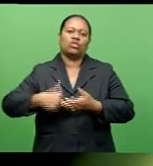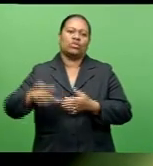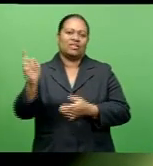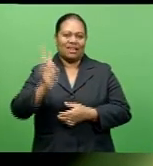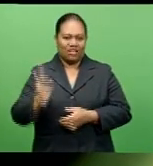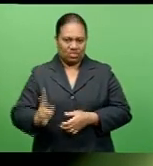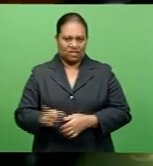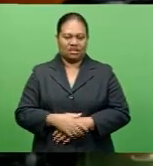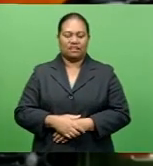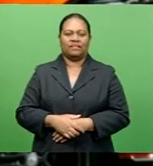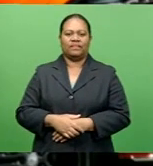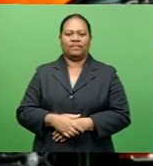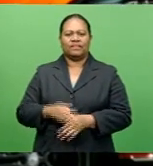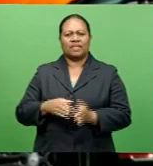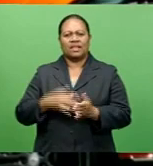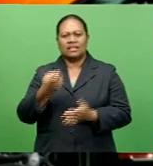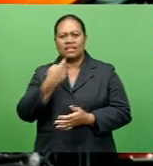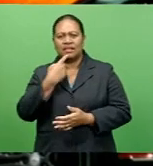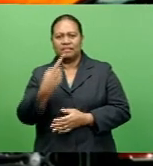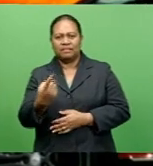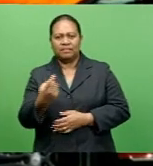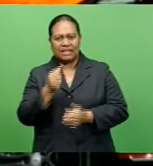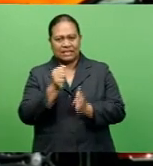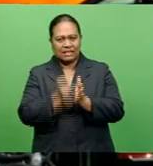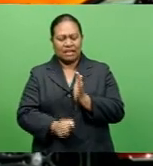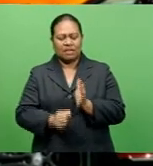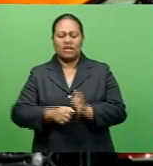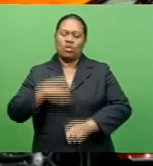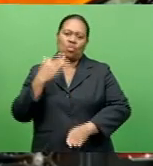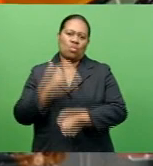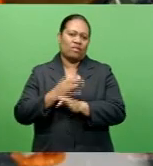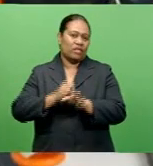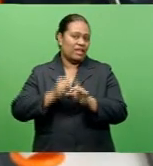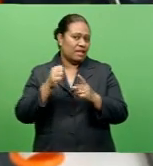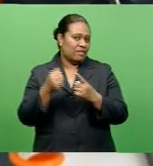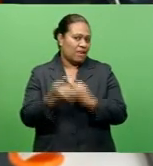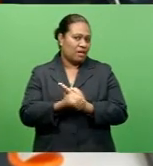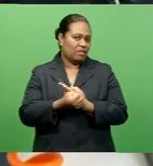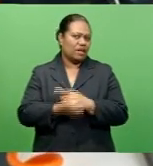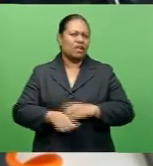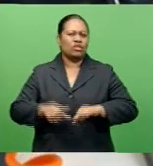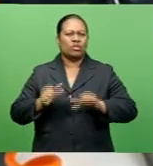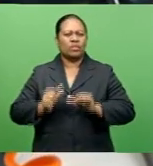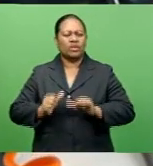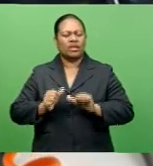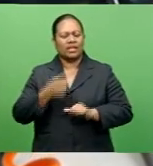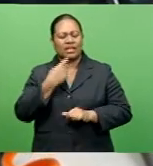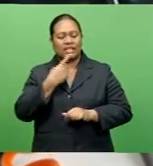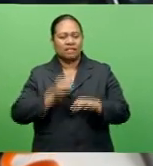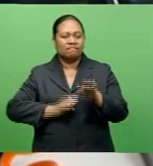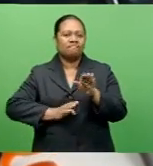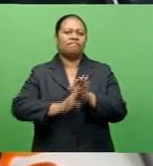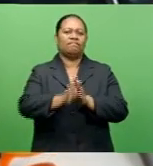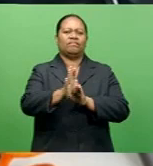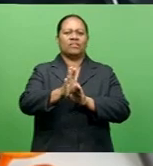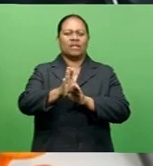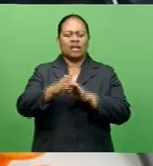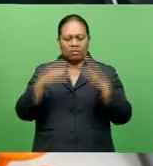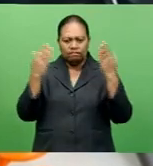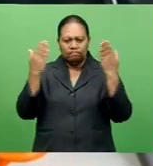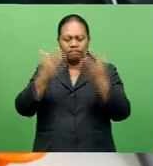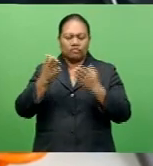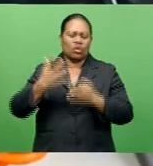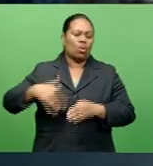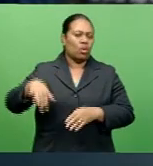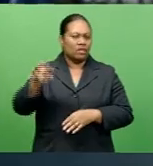vehicles, saying in a statement the automaker had worked with the Environmental Defense Fund to, quote, develop a shared vision of an